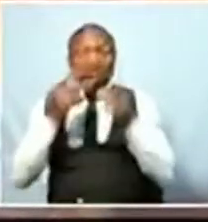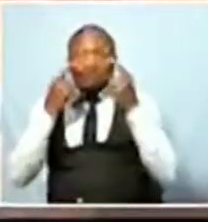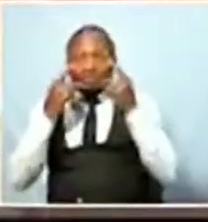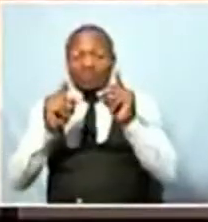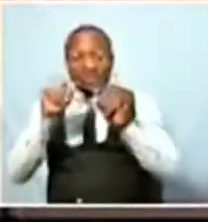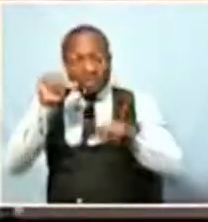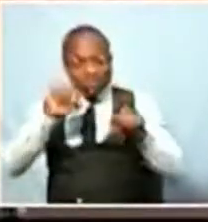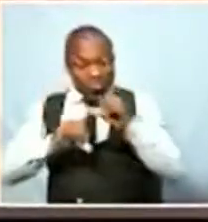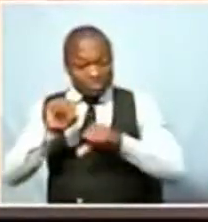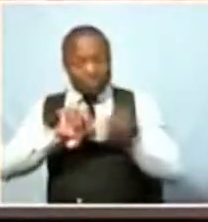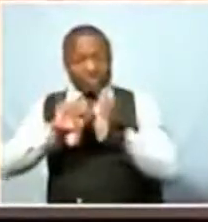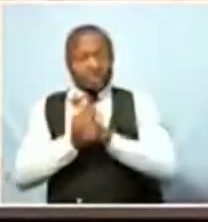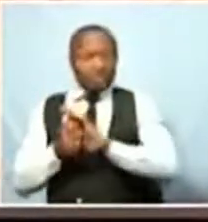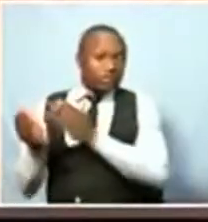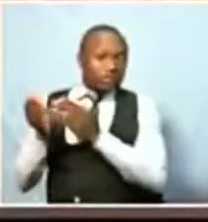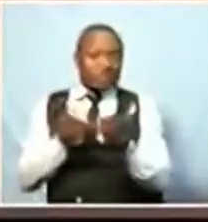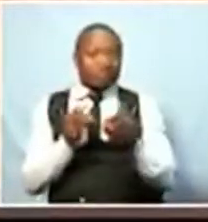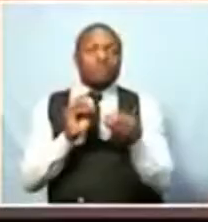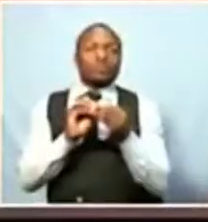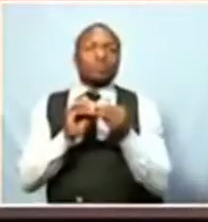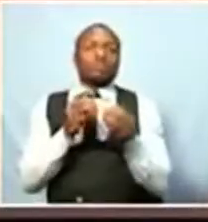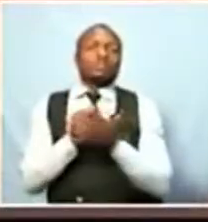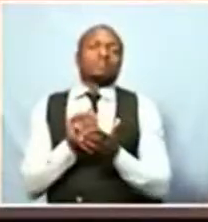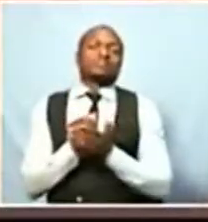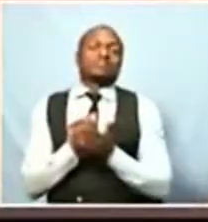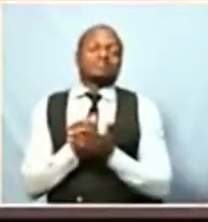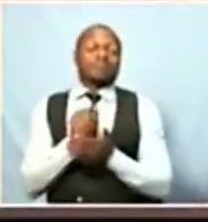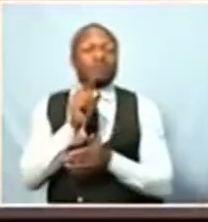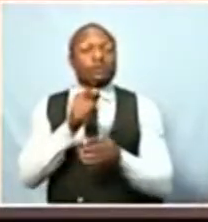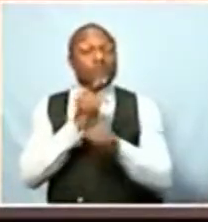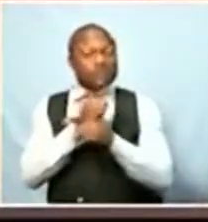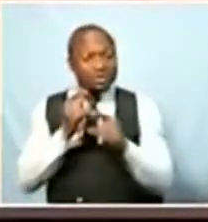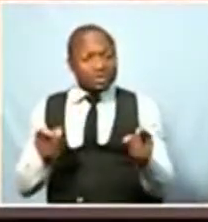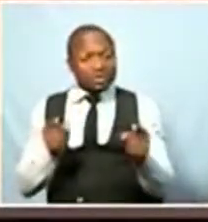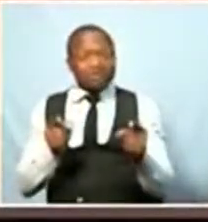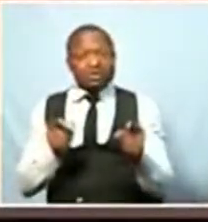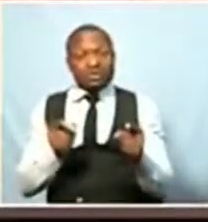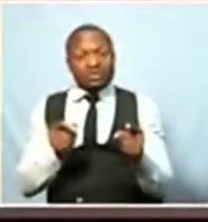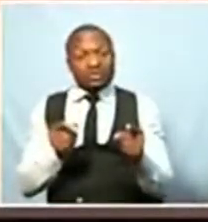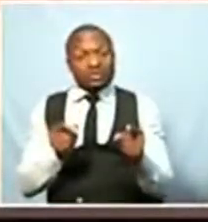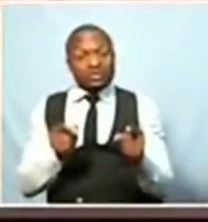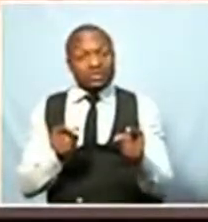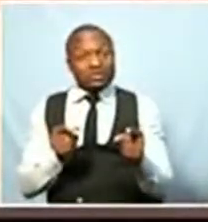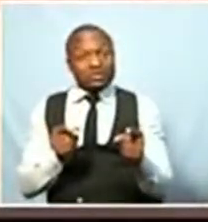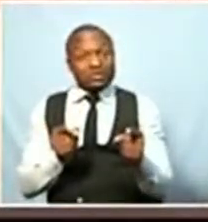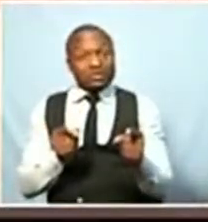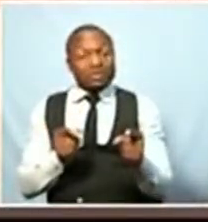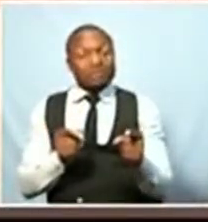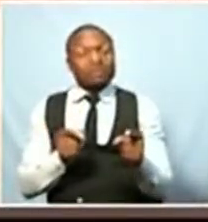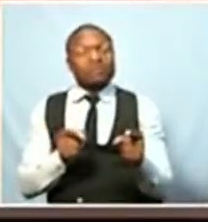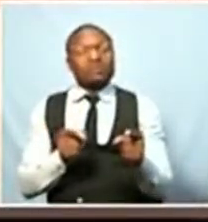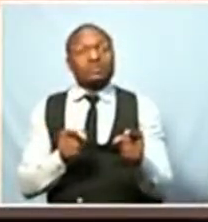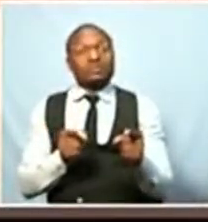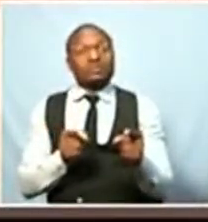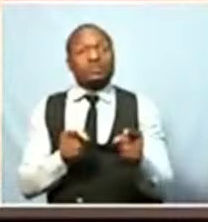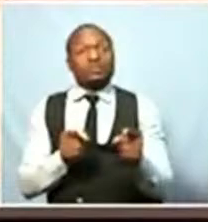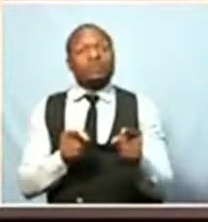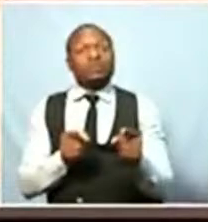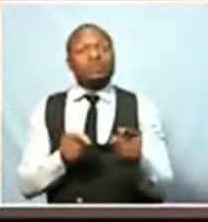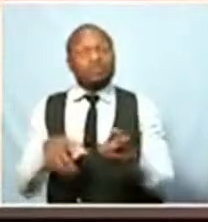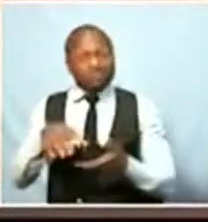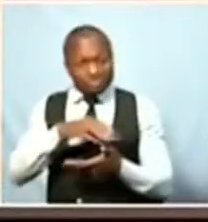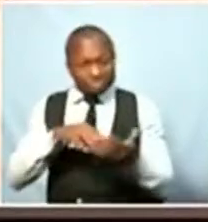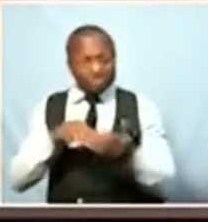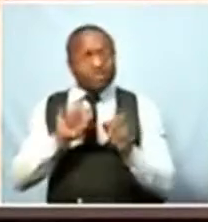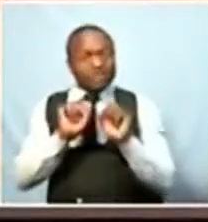Act that will bring more money on the table. You are just pulling the rug off the Auditor General's feet. Would you like to